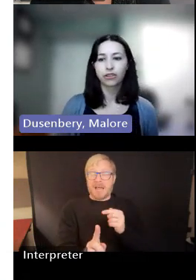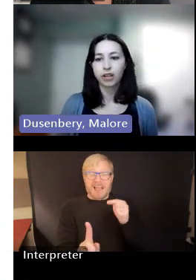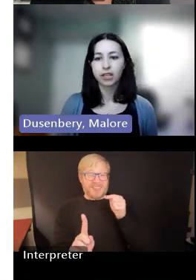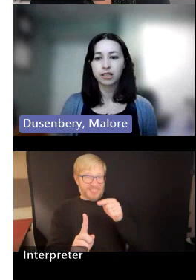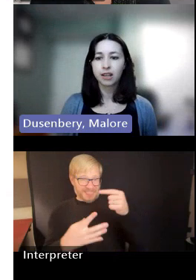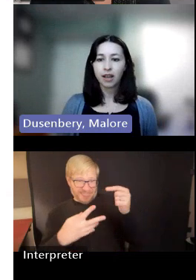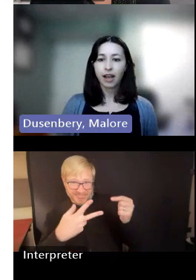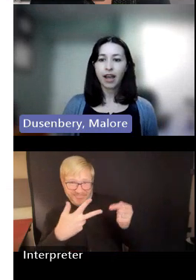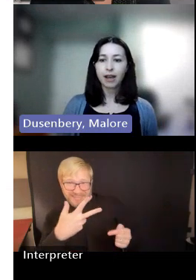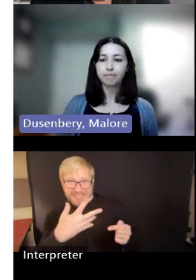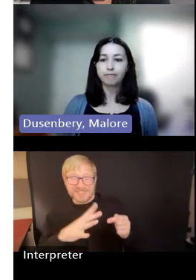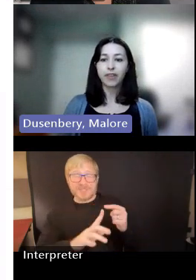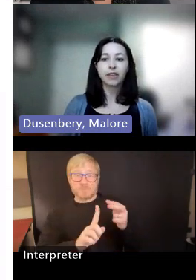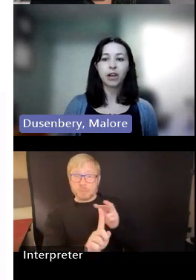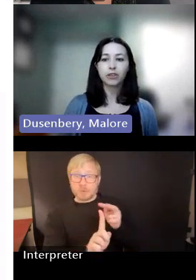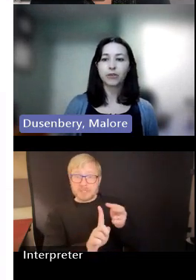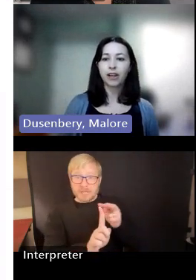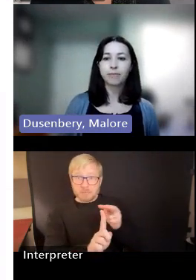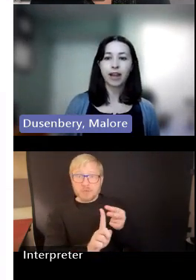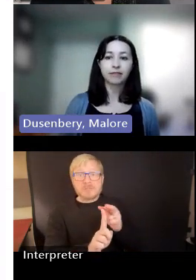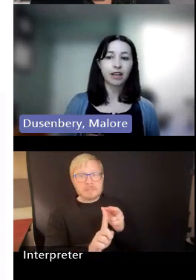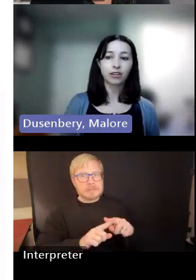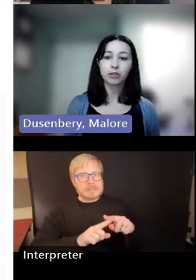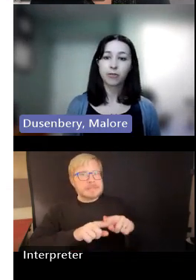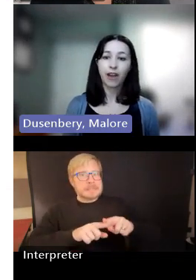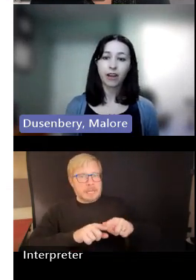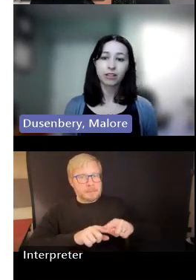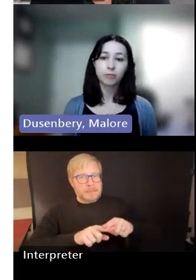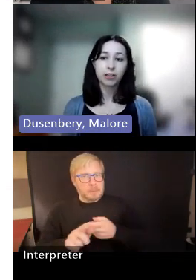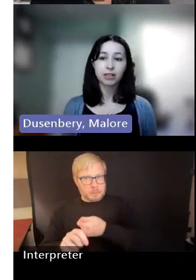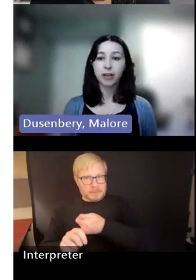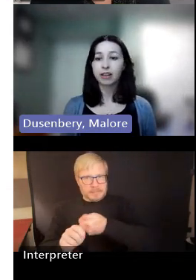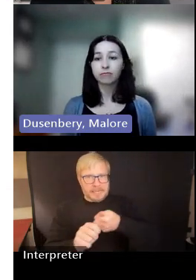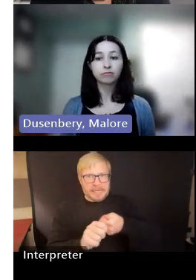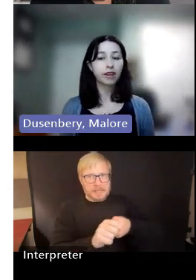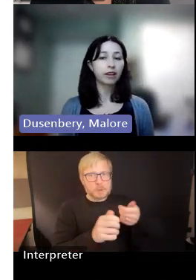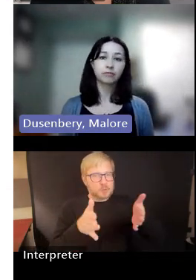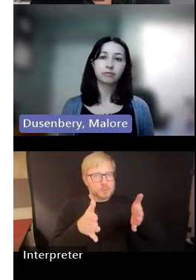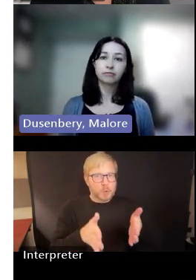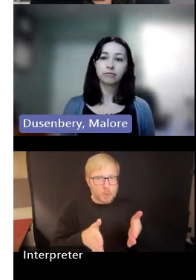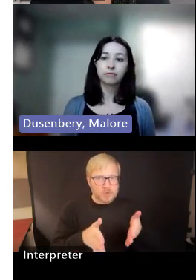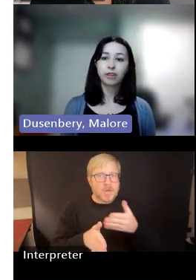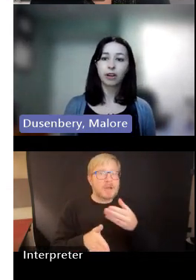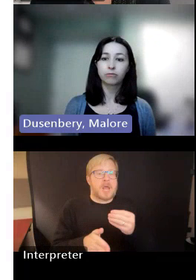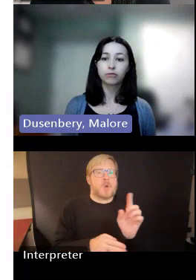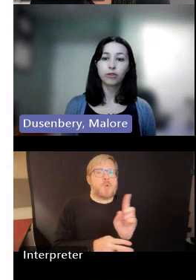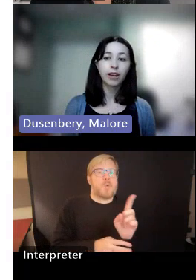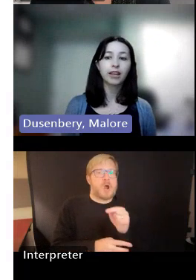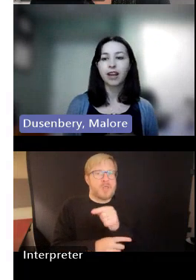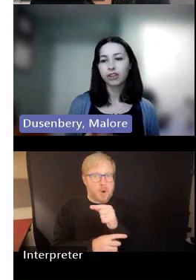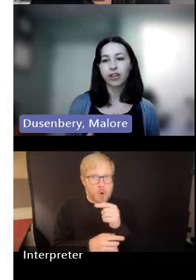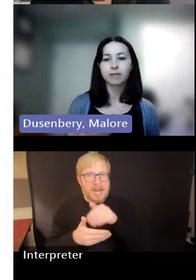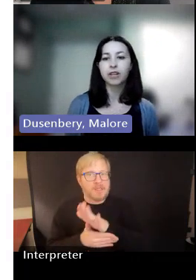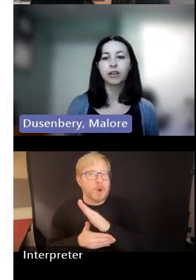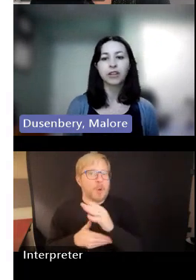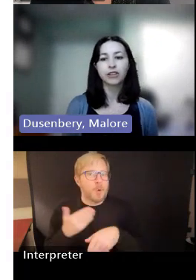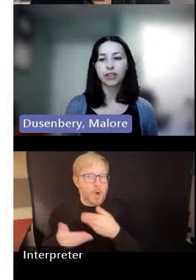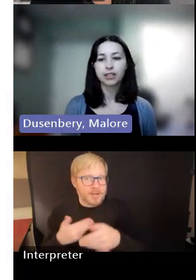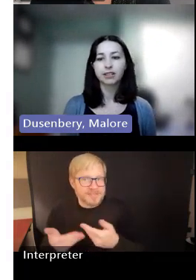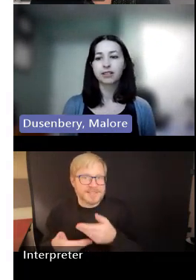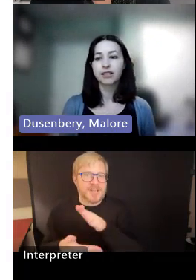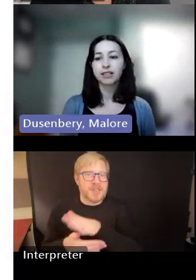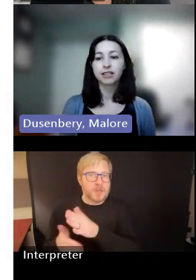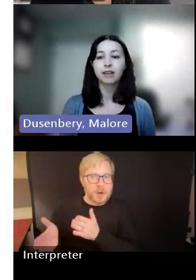are in their journeys. And then we also recommend that service providers participate in training and educating themselves